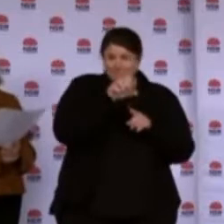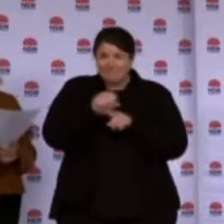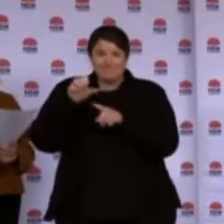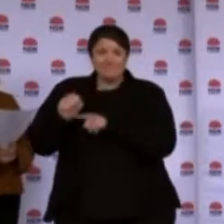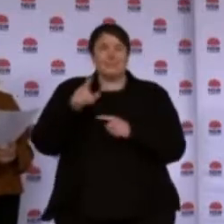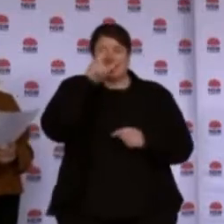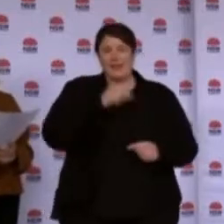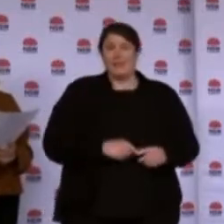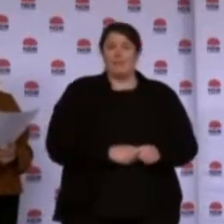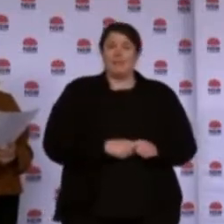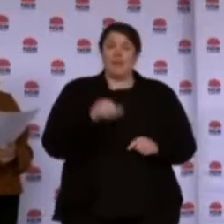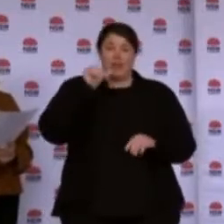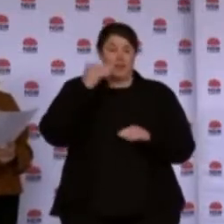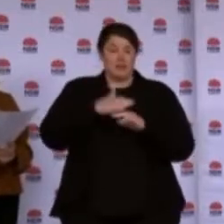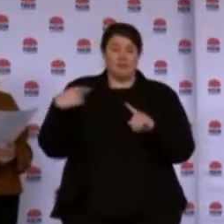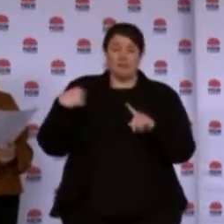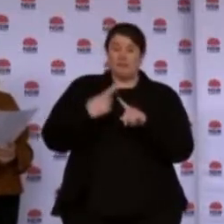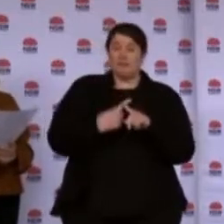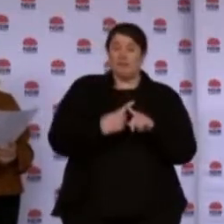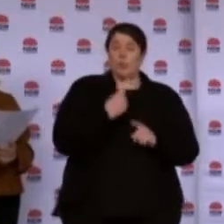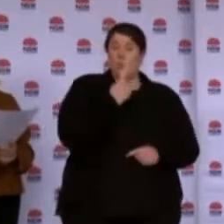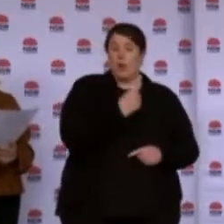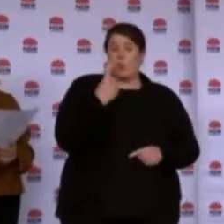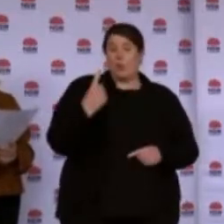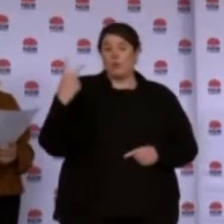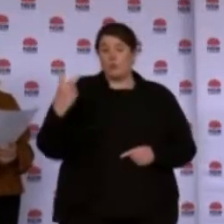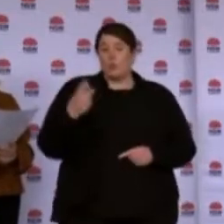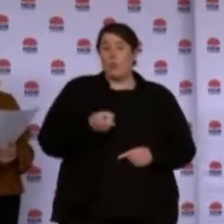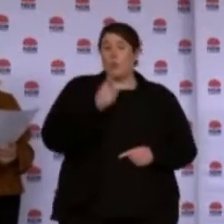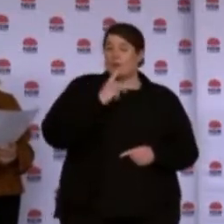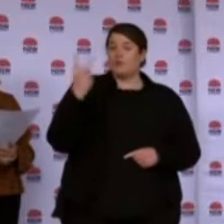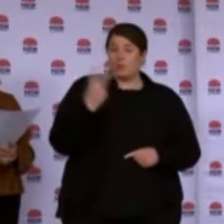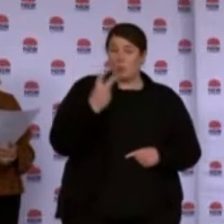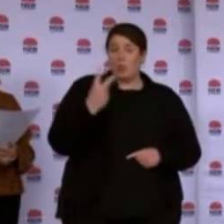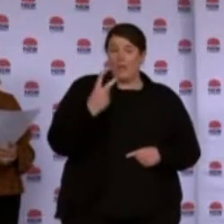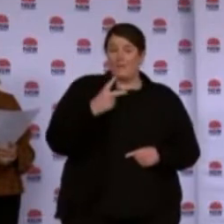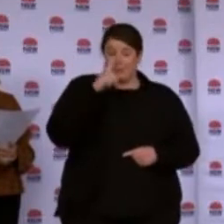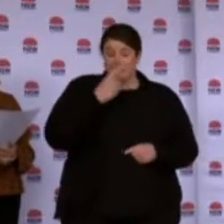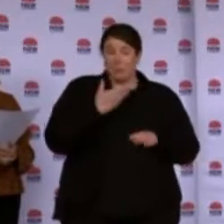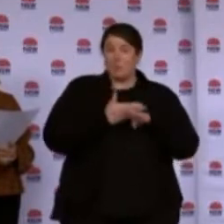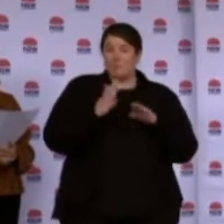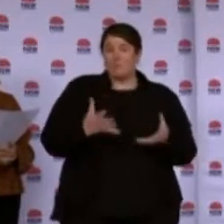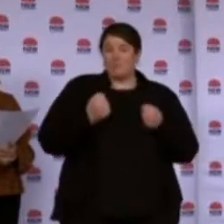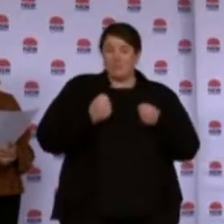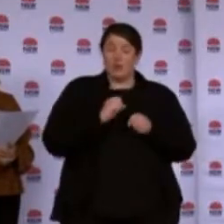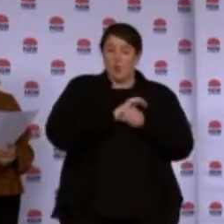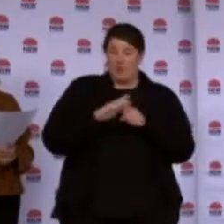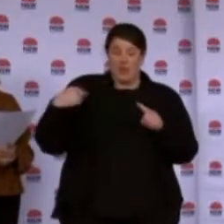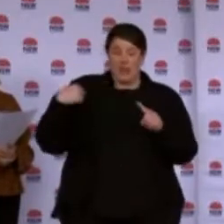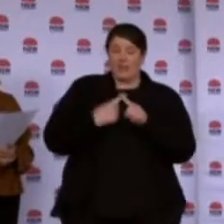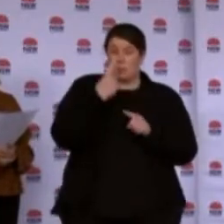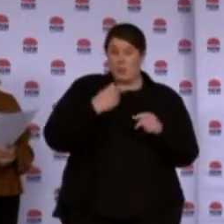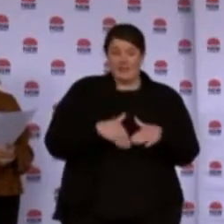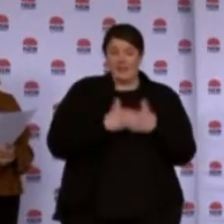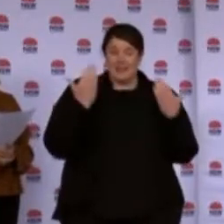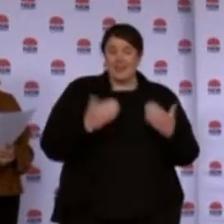there. To 8 p.m. last night we had 112 additional cases. And I want to stress the vast majority